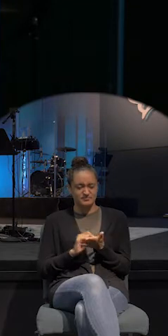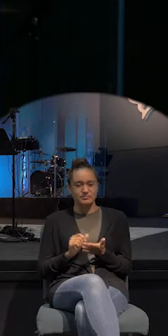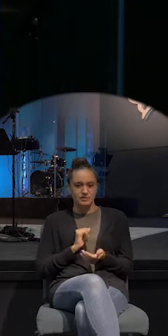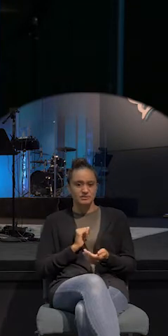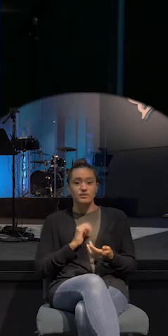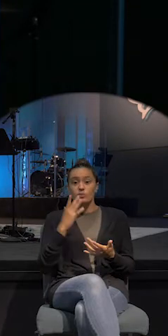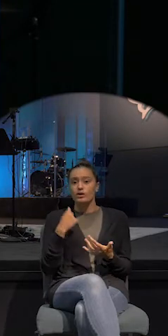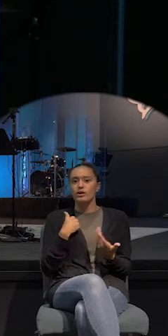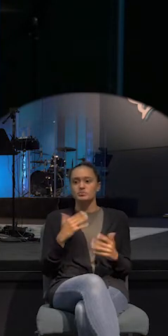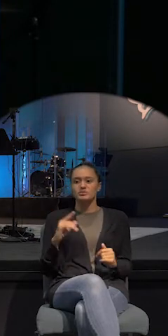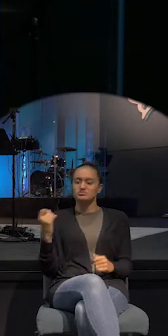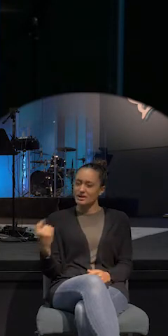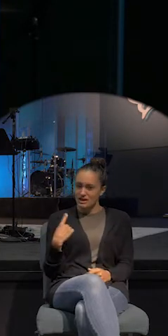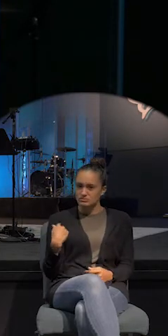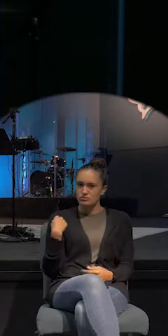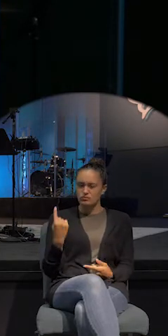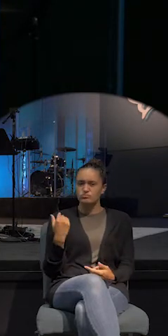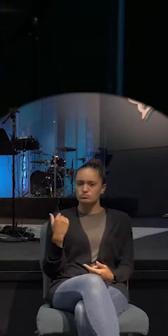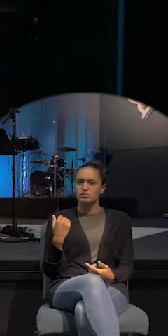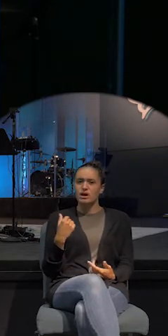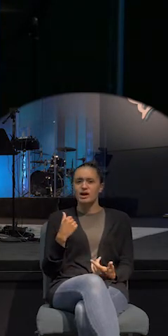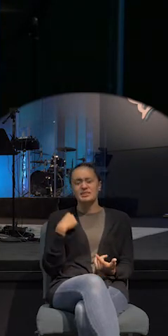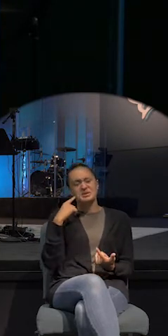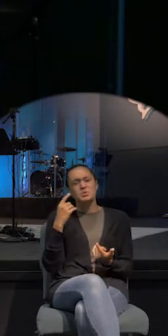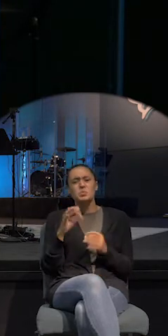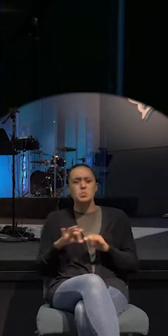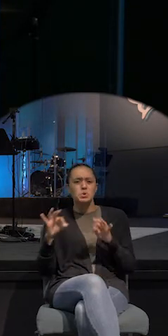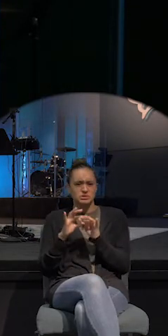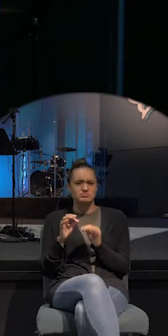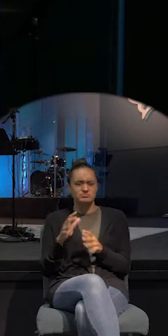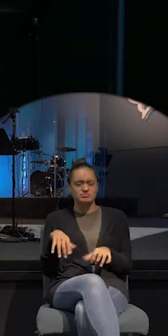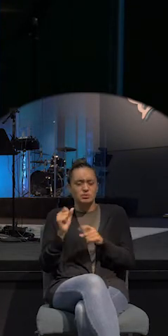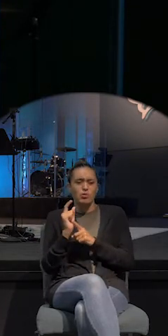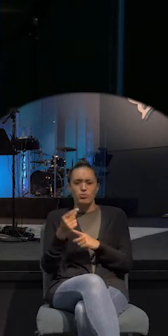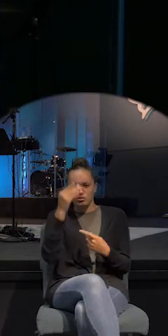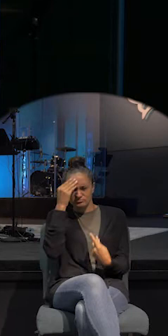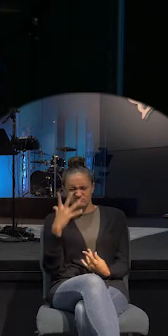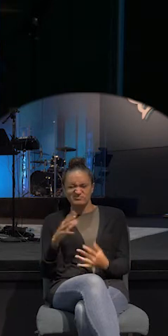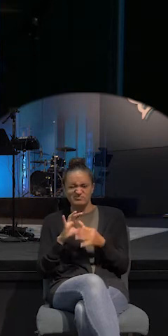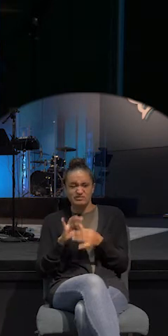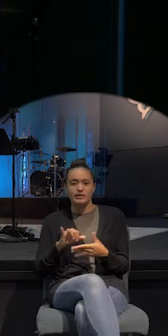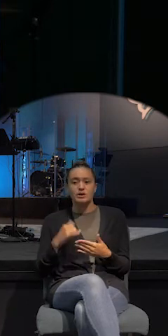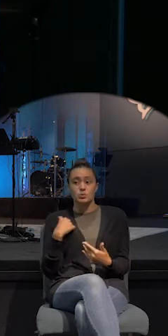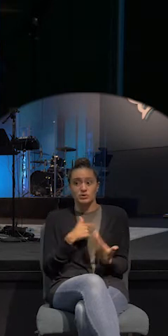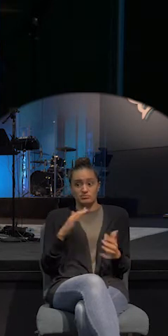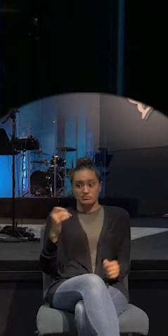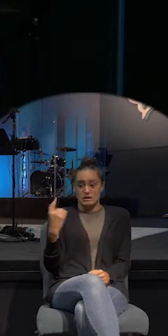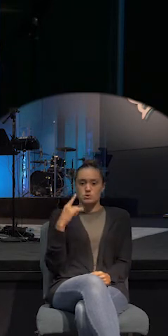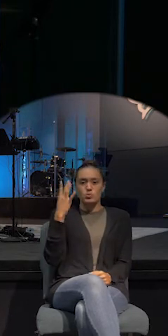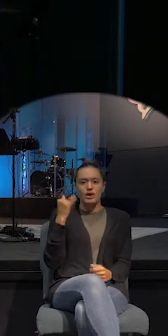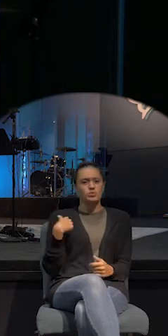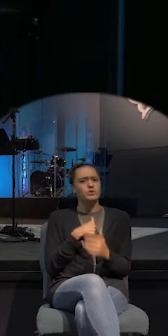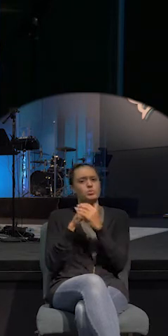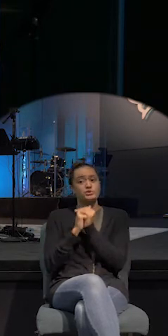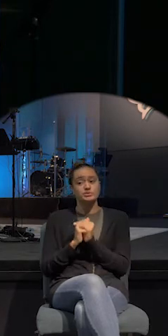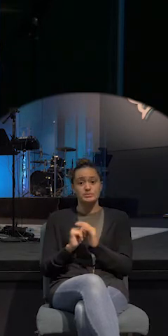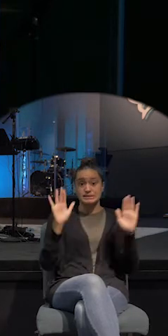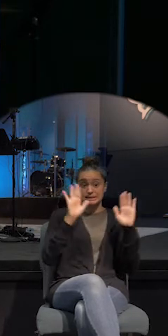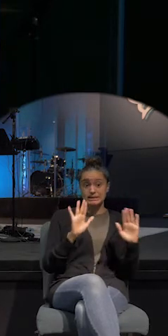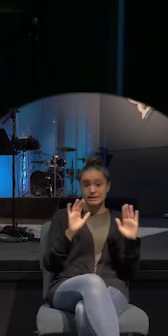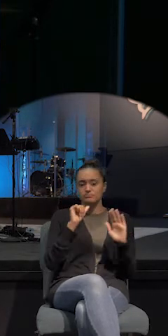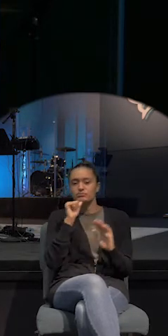word I added this because I've been asked this, and I thought, well, it'd be worth taking just a moment to say something about. We've been asked why we worship on Sunday and not